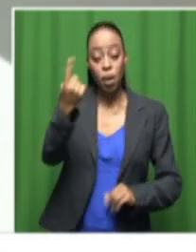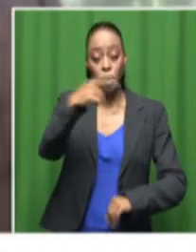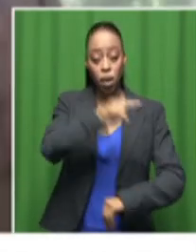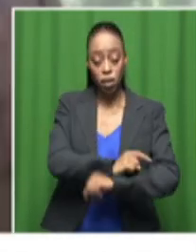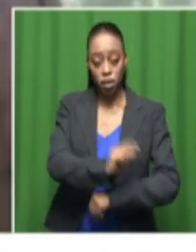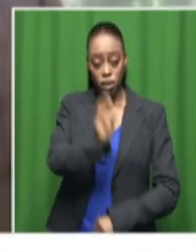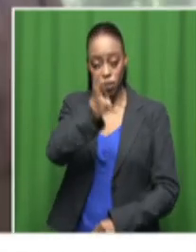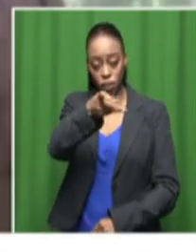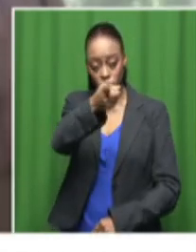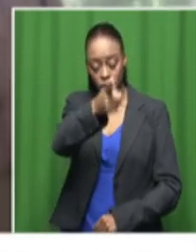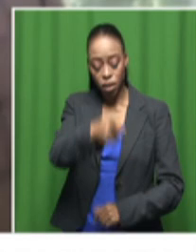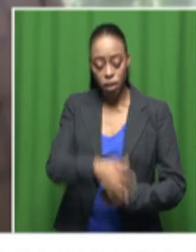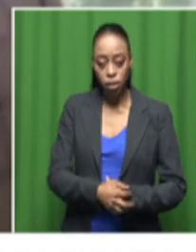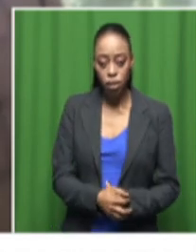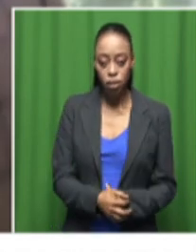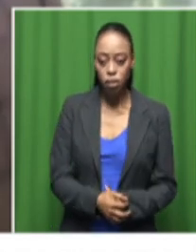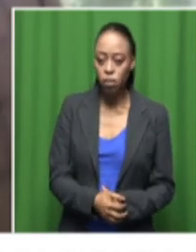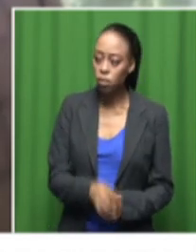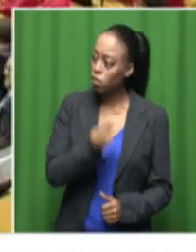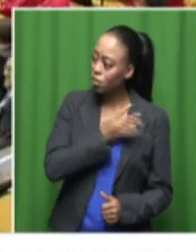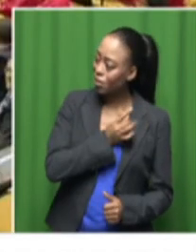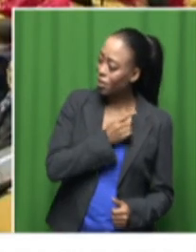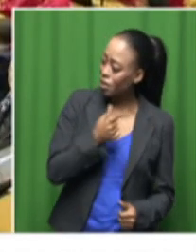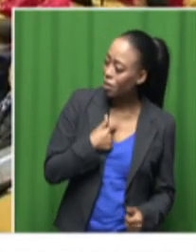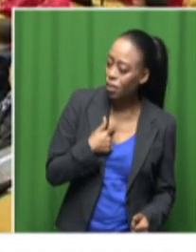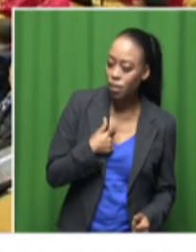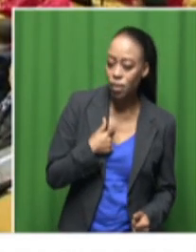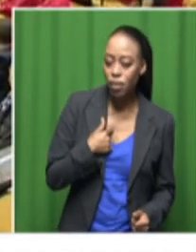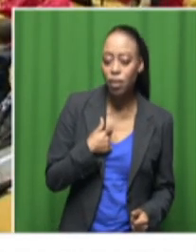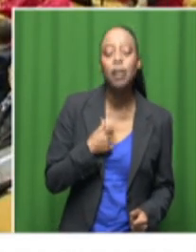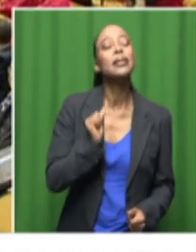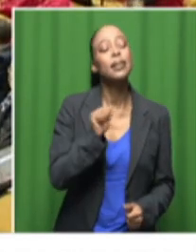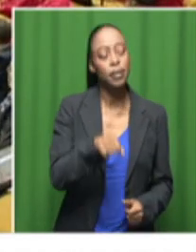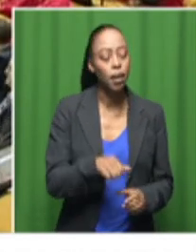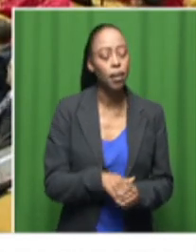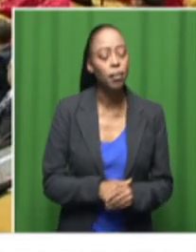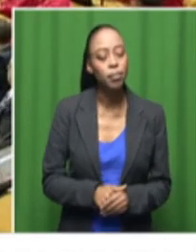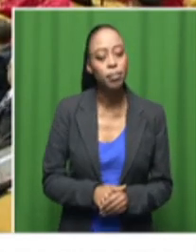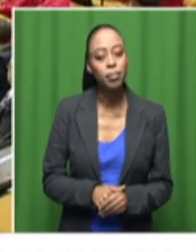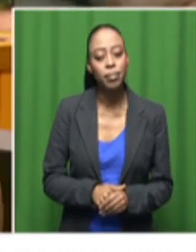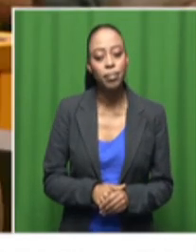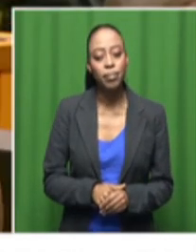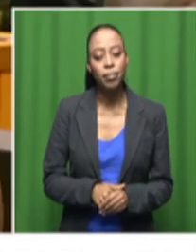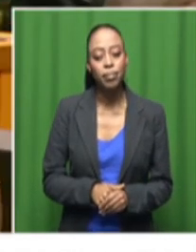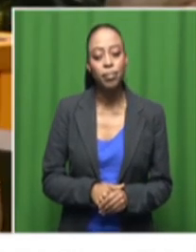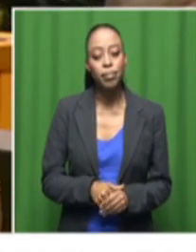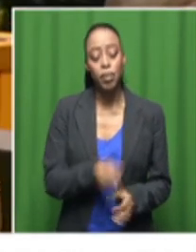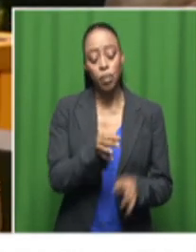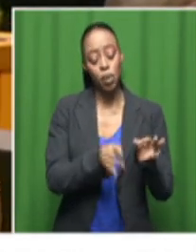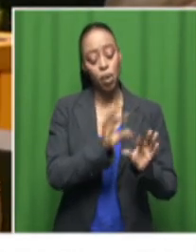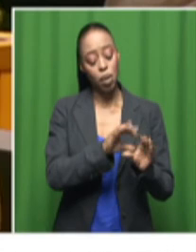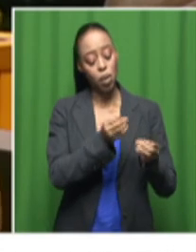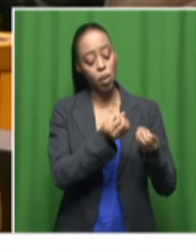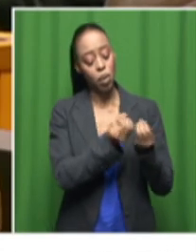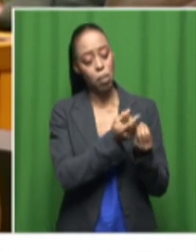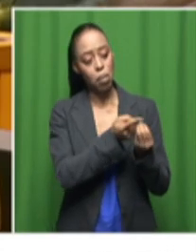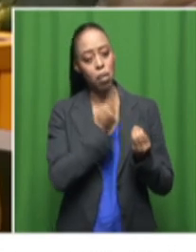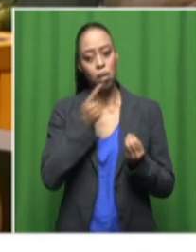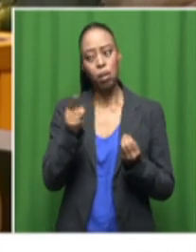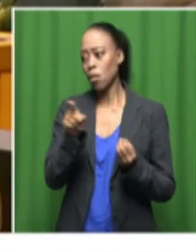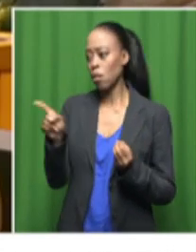Yeah. Are you threatening me now? Yeah. Okay. Now some parties want Mpofu to be